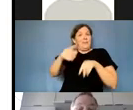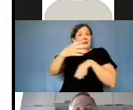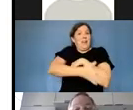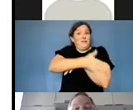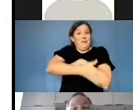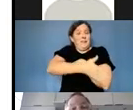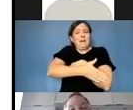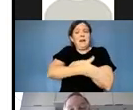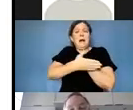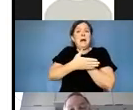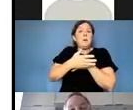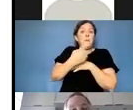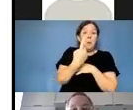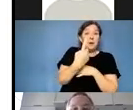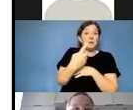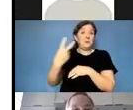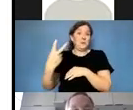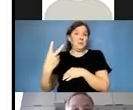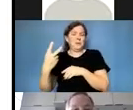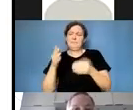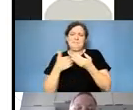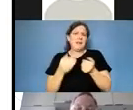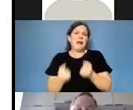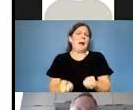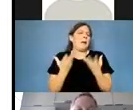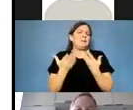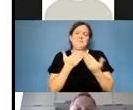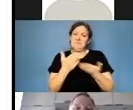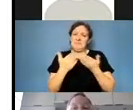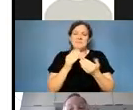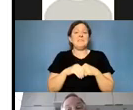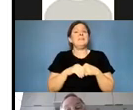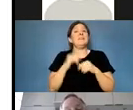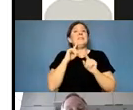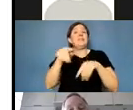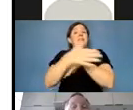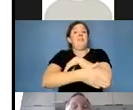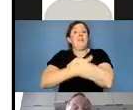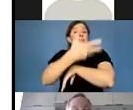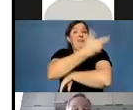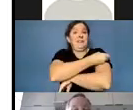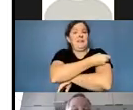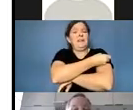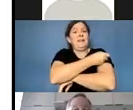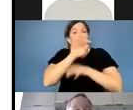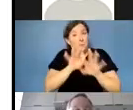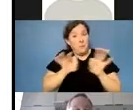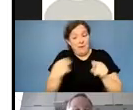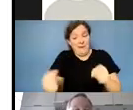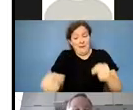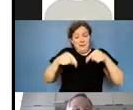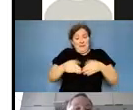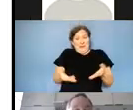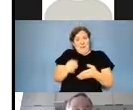it was 1 or 2 doses you received, it's of no consequence. Either way, you need to get that 1 additional dose of an